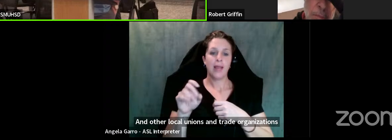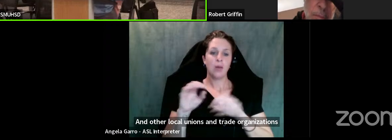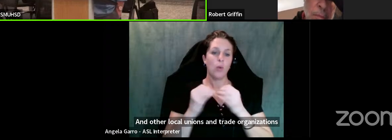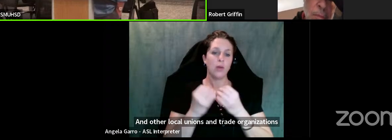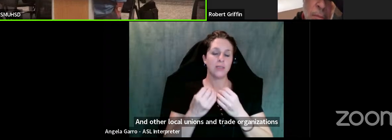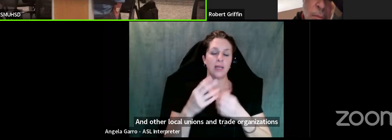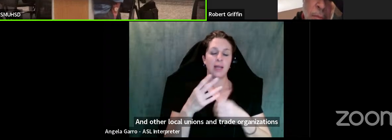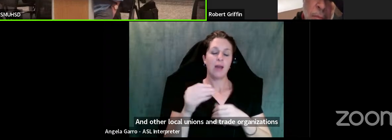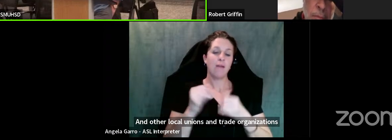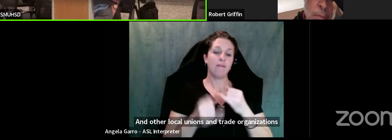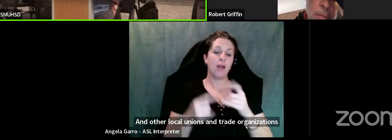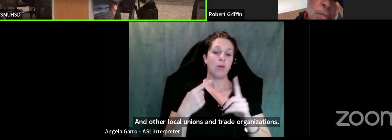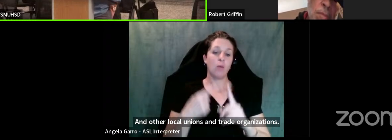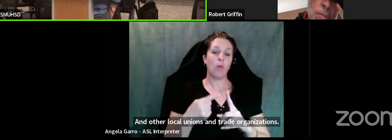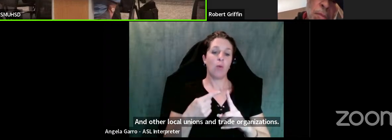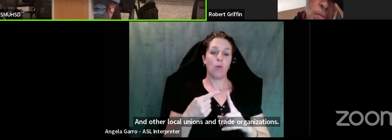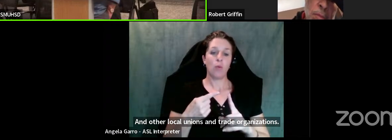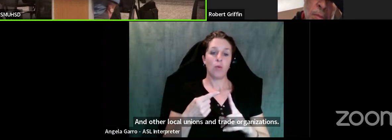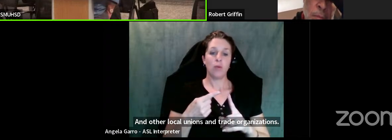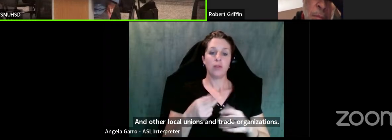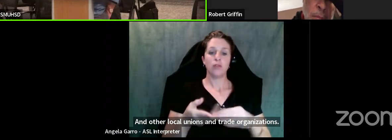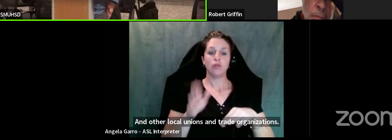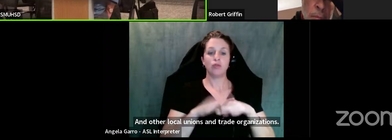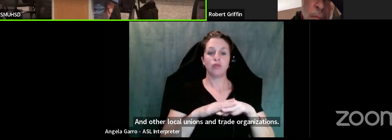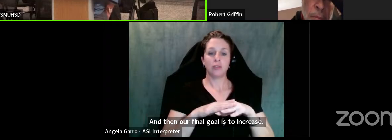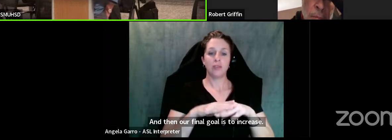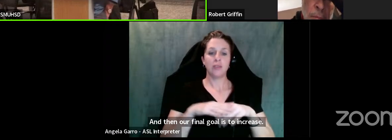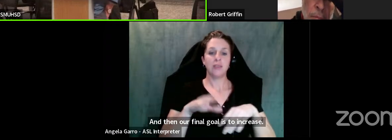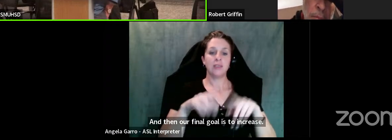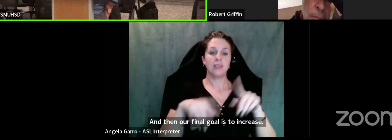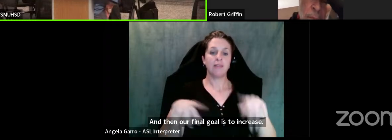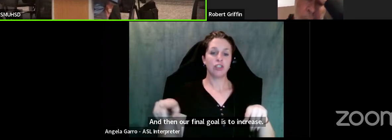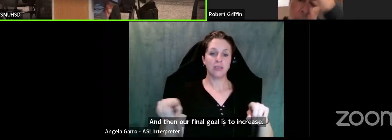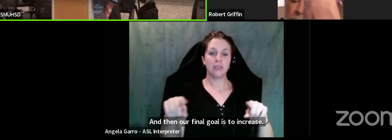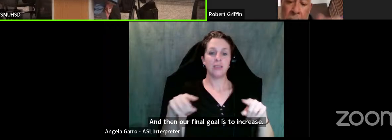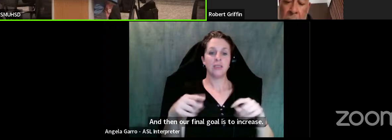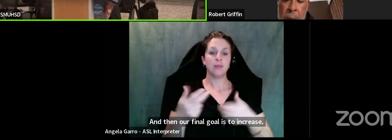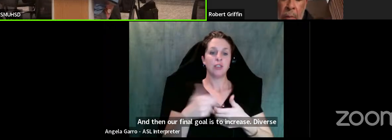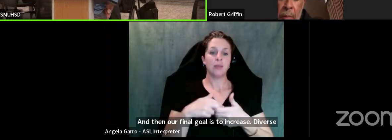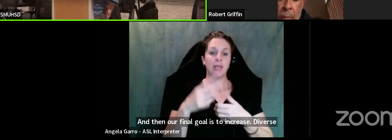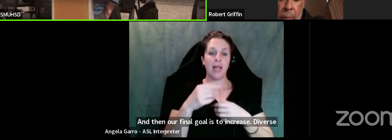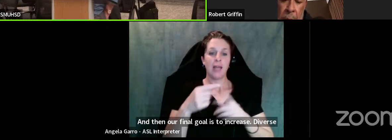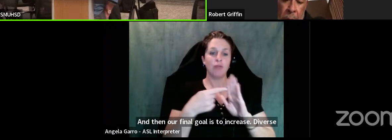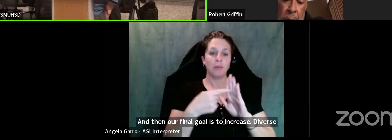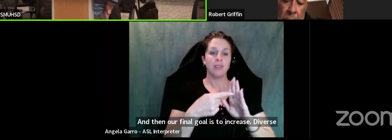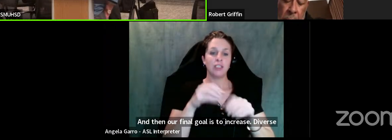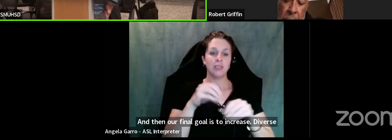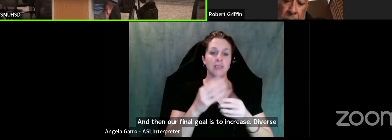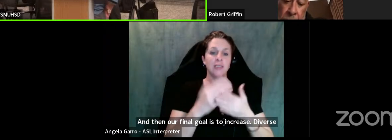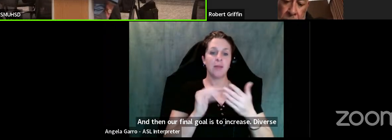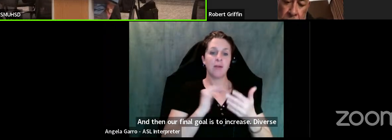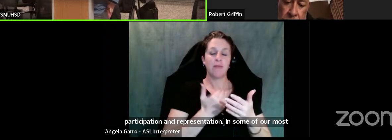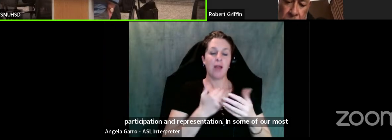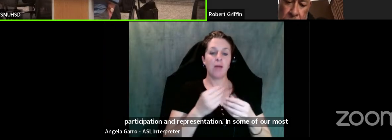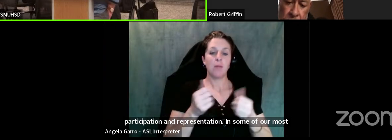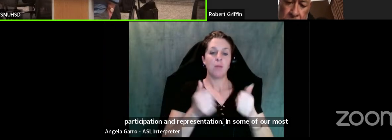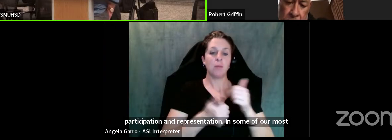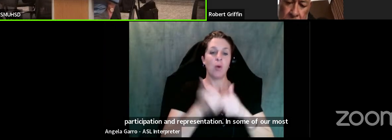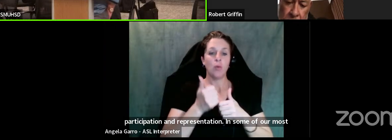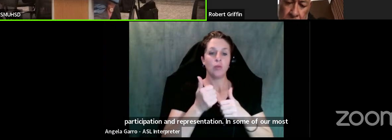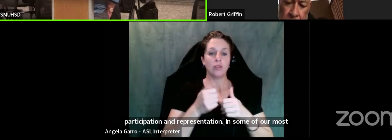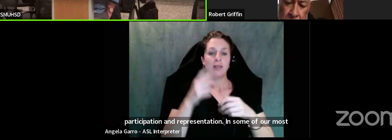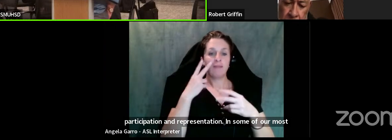goal is to increase diverse participation and representation in some of our most visible academic and